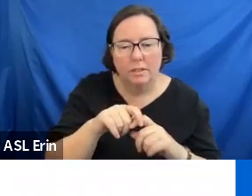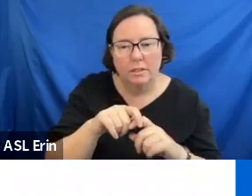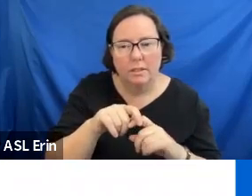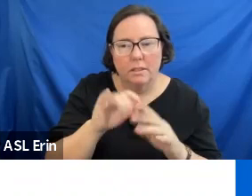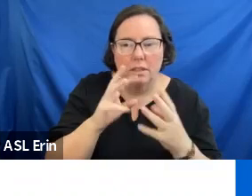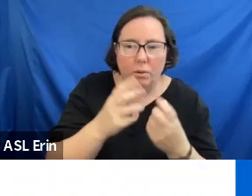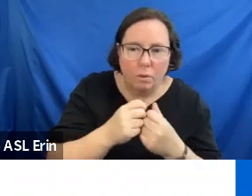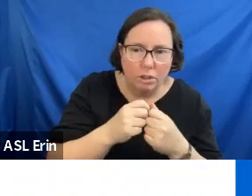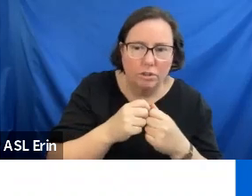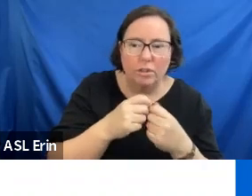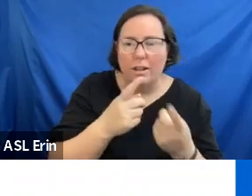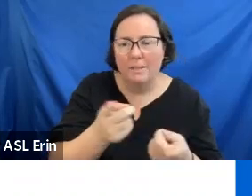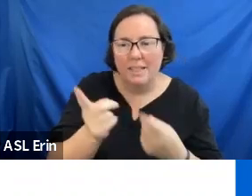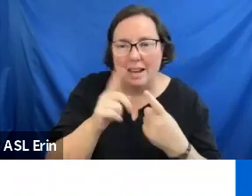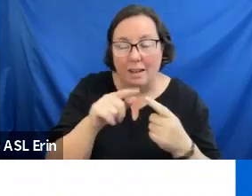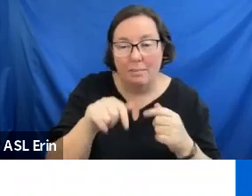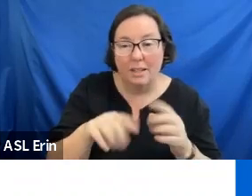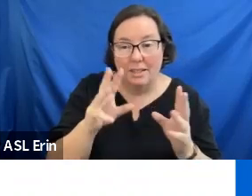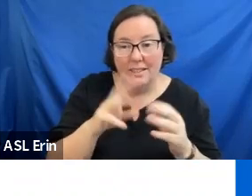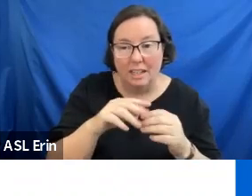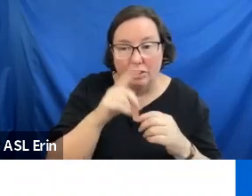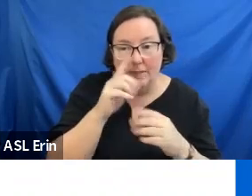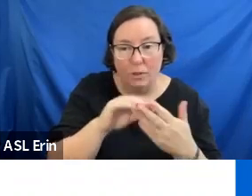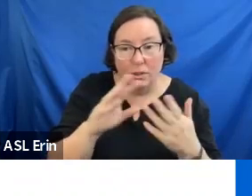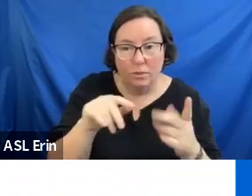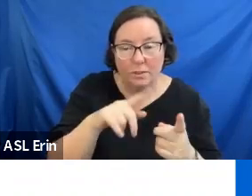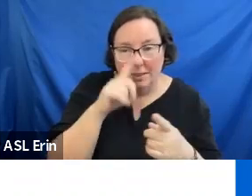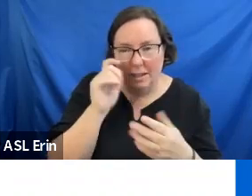workshops that are going to occur, the summer sessions for students,